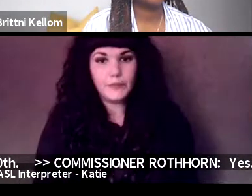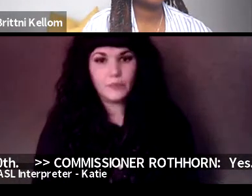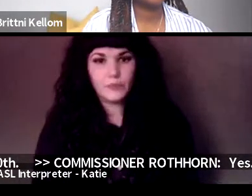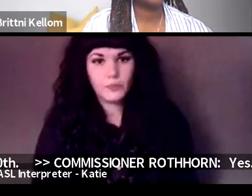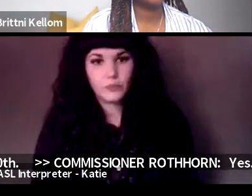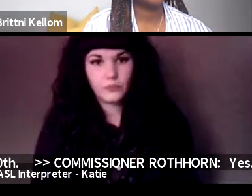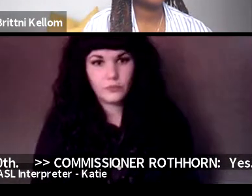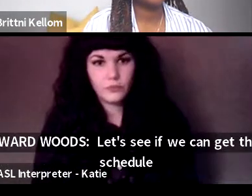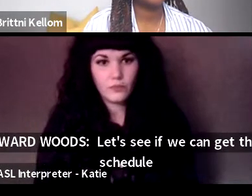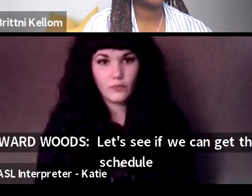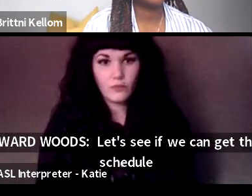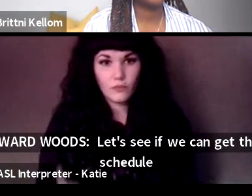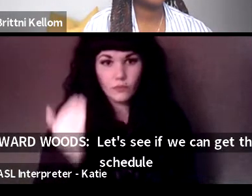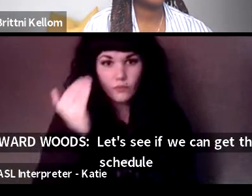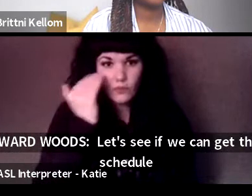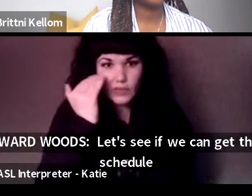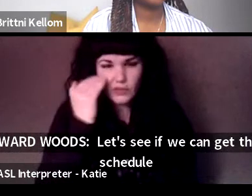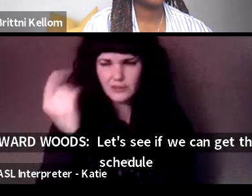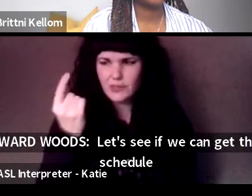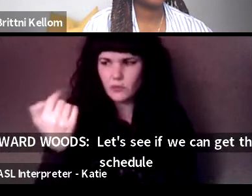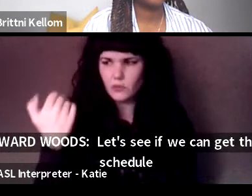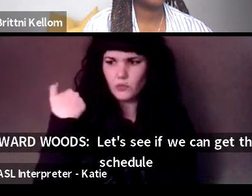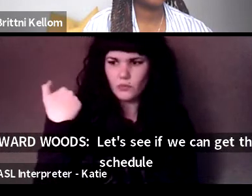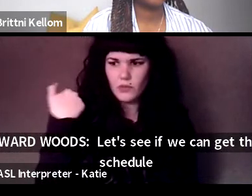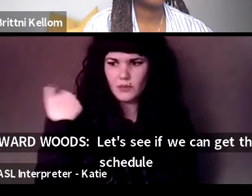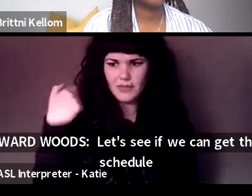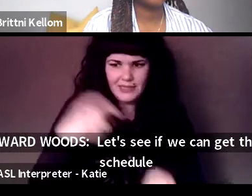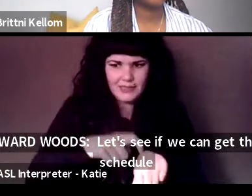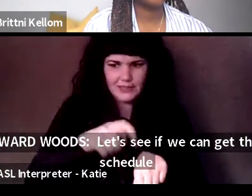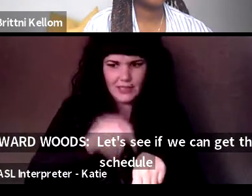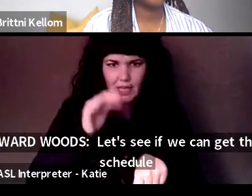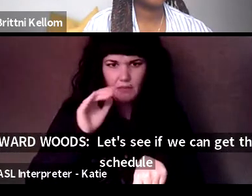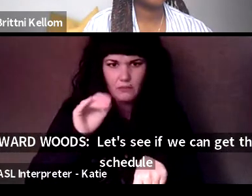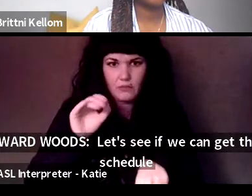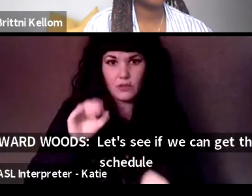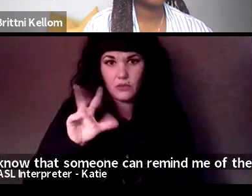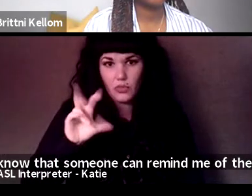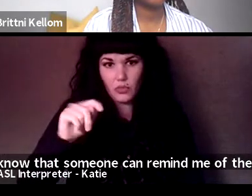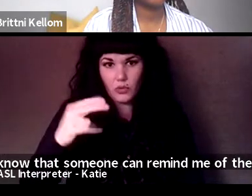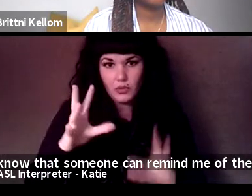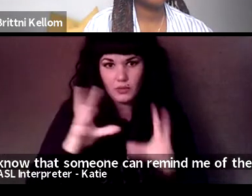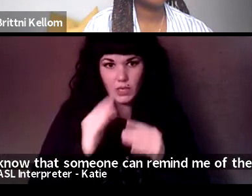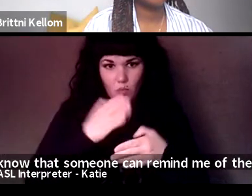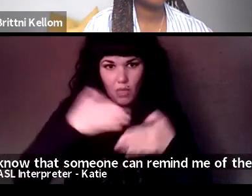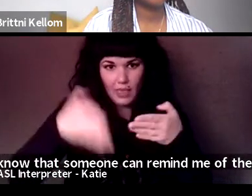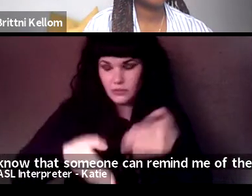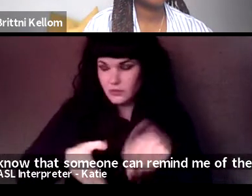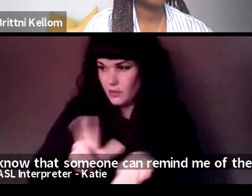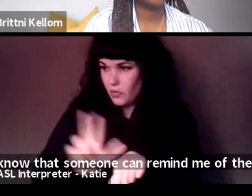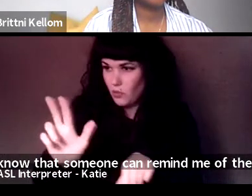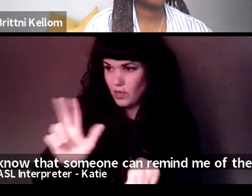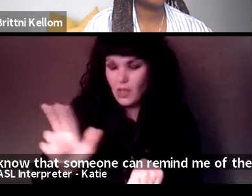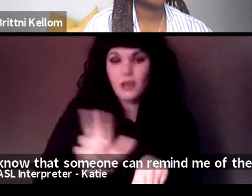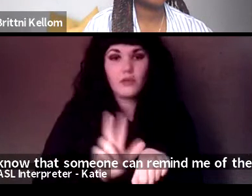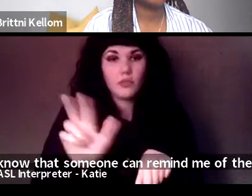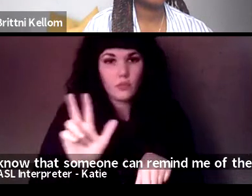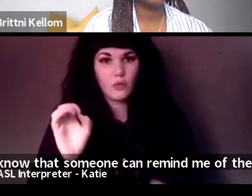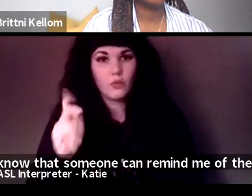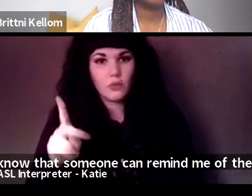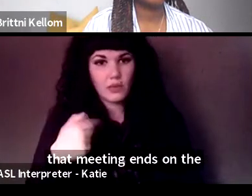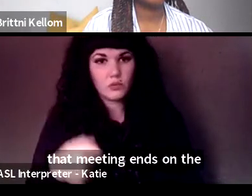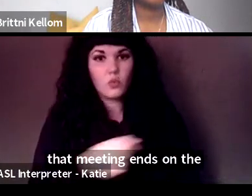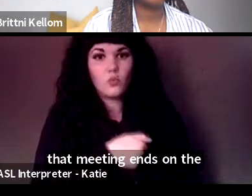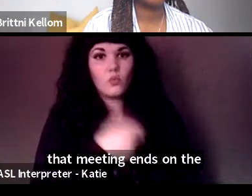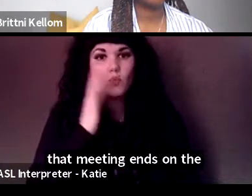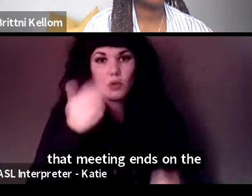that someone can remind me of the time that that meeting ends on the 30th. 3 p.m. 3, okay, so we will try to